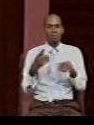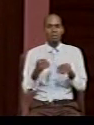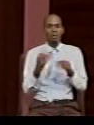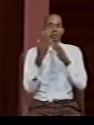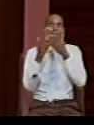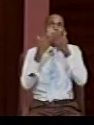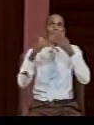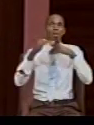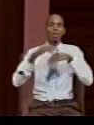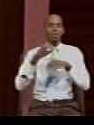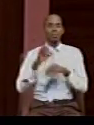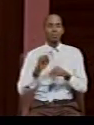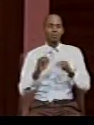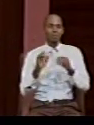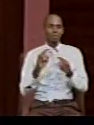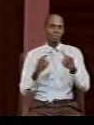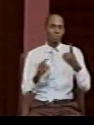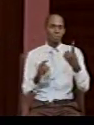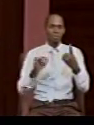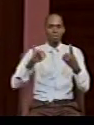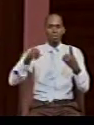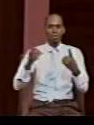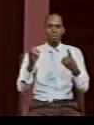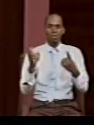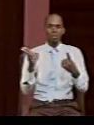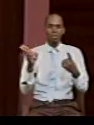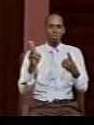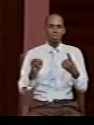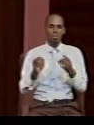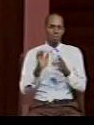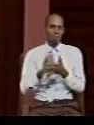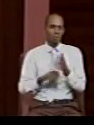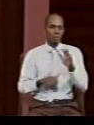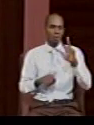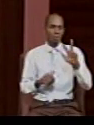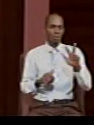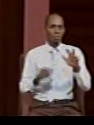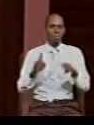heavens. 1 John chapter 3